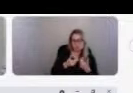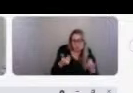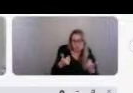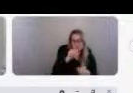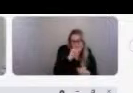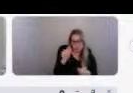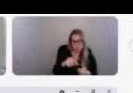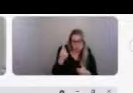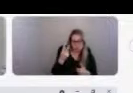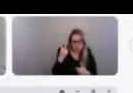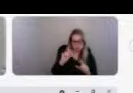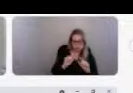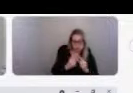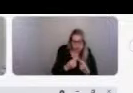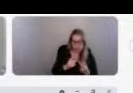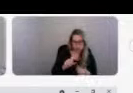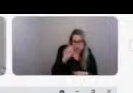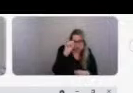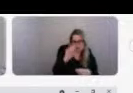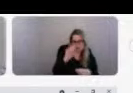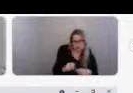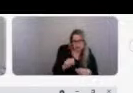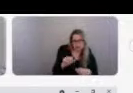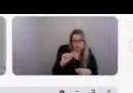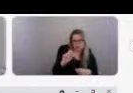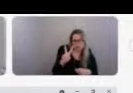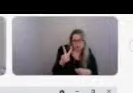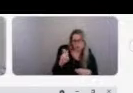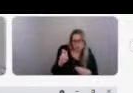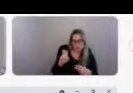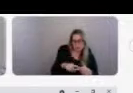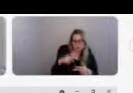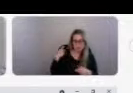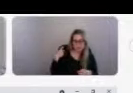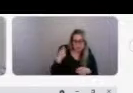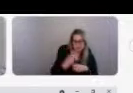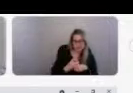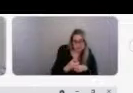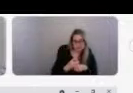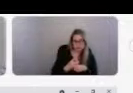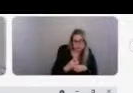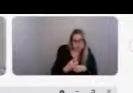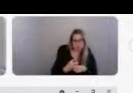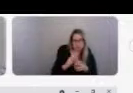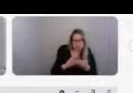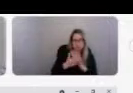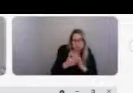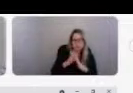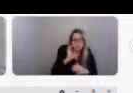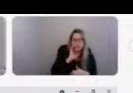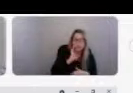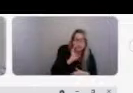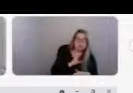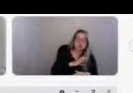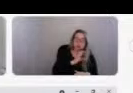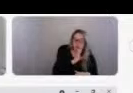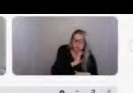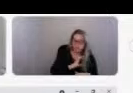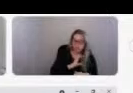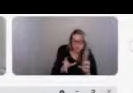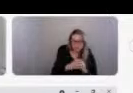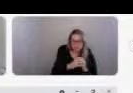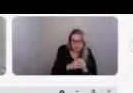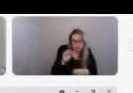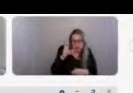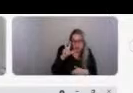two districts at southern avenue two please keep the latino community of chandler whole in ld13 and three get rid of the